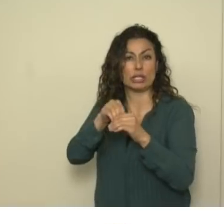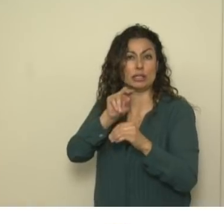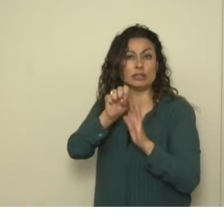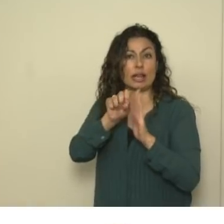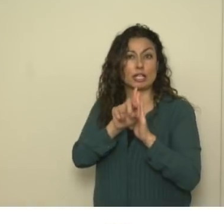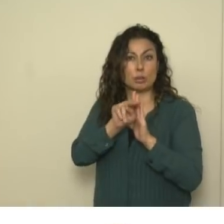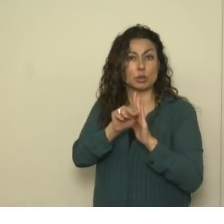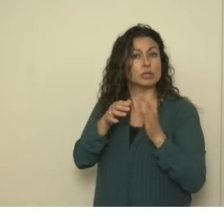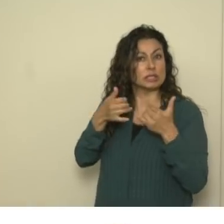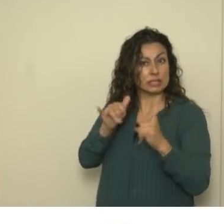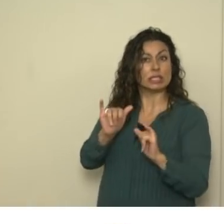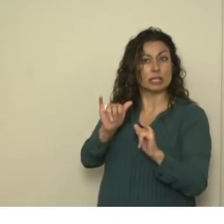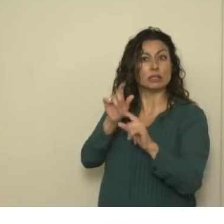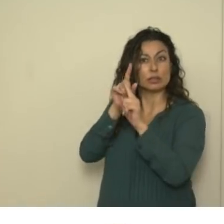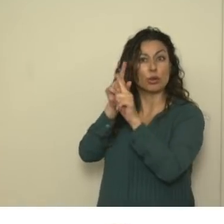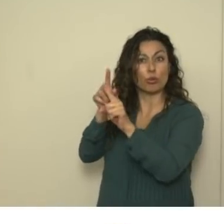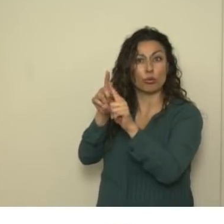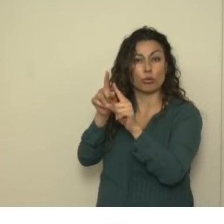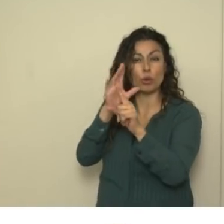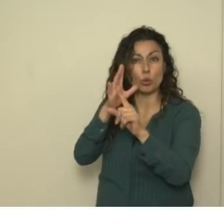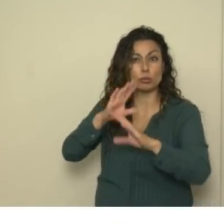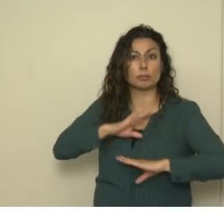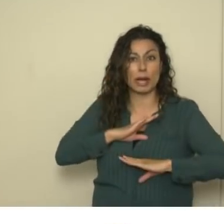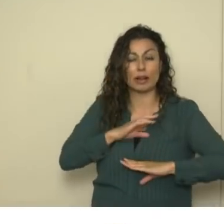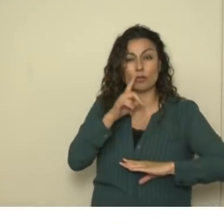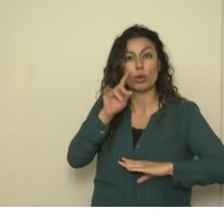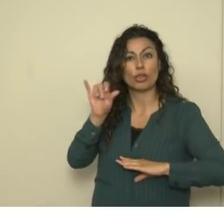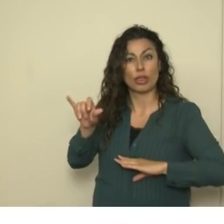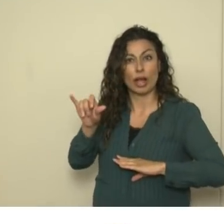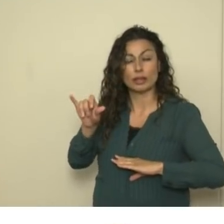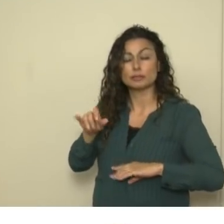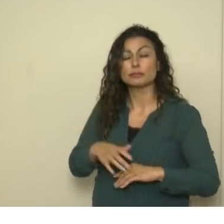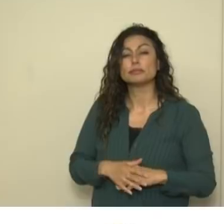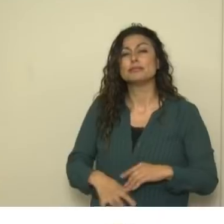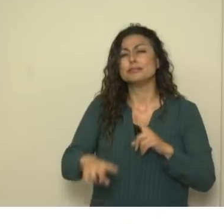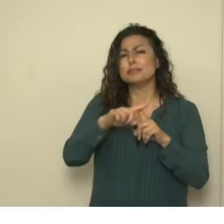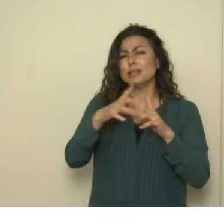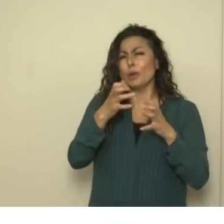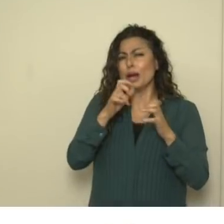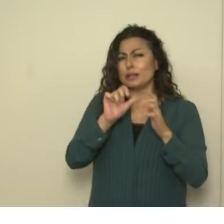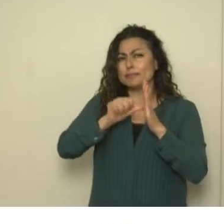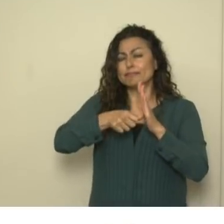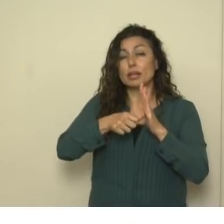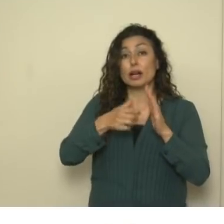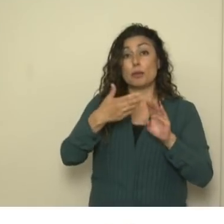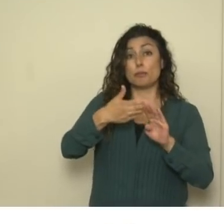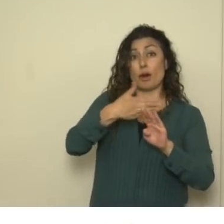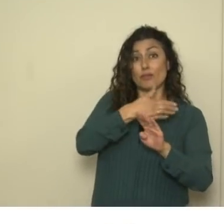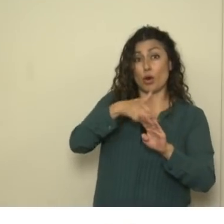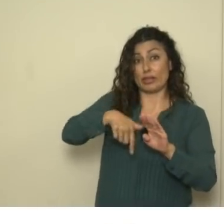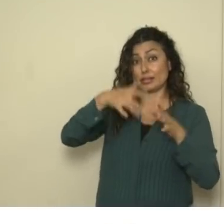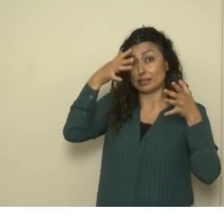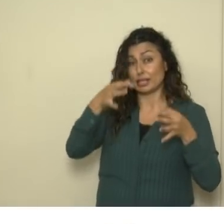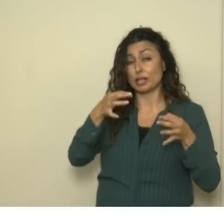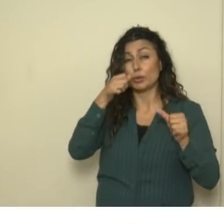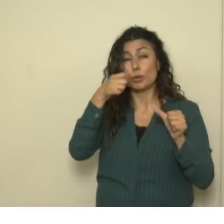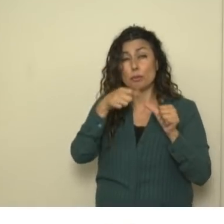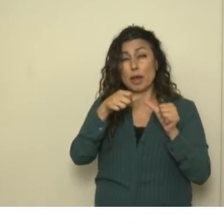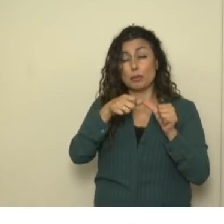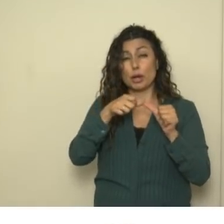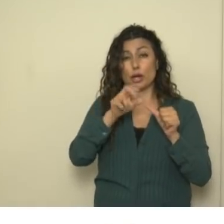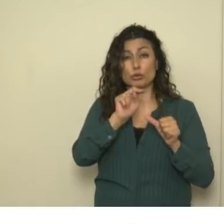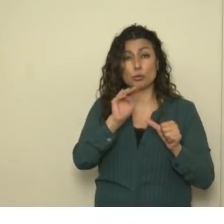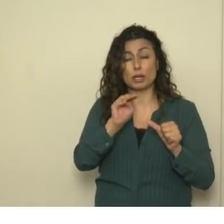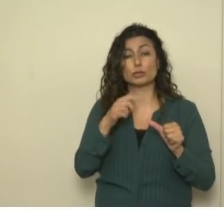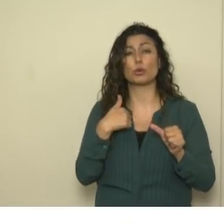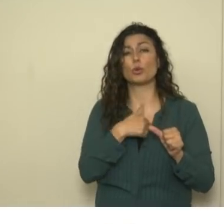Mexico. I want to also point out that prior to this decision, remember that the state